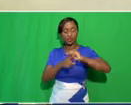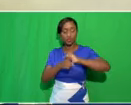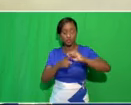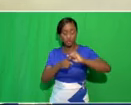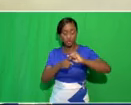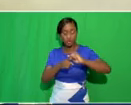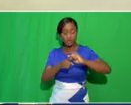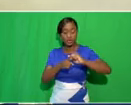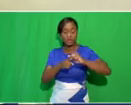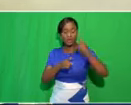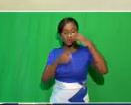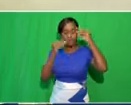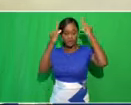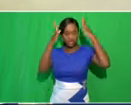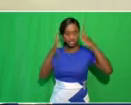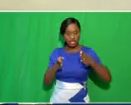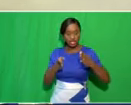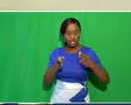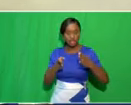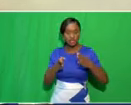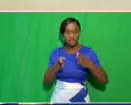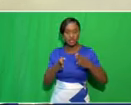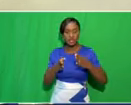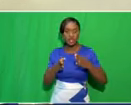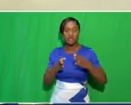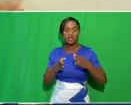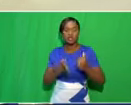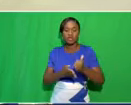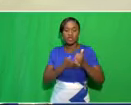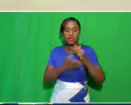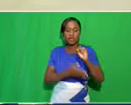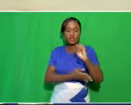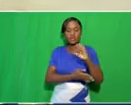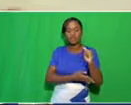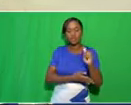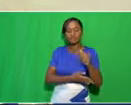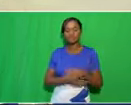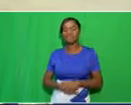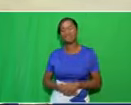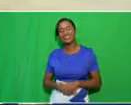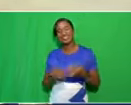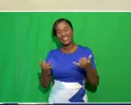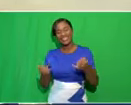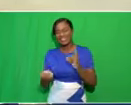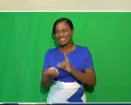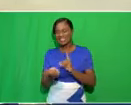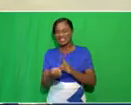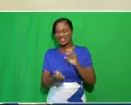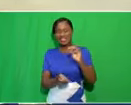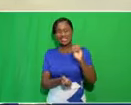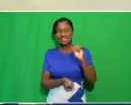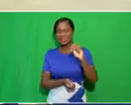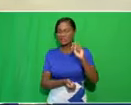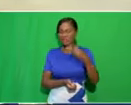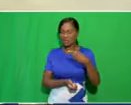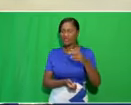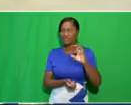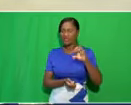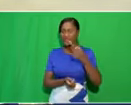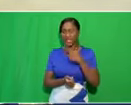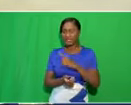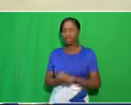to prepare students for the SEA? At this point in time, perhaps we should just have Dr. Smith. Yeah. Well, no, let me add something to